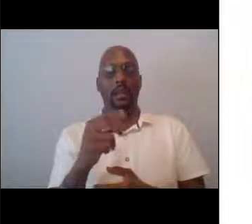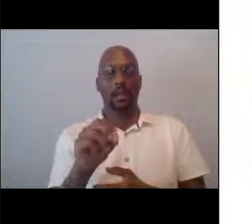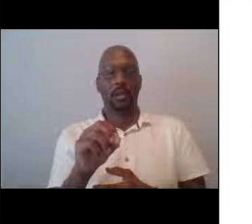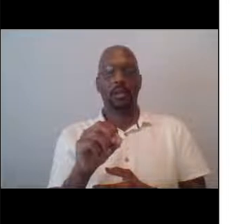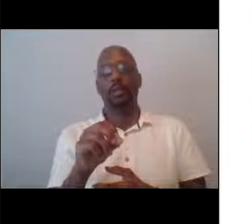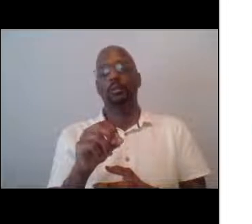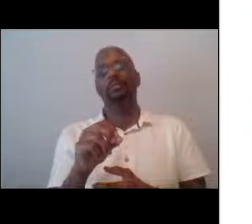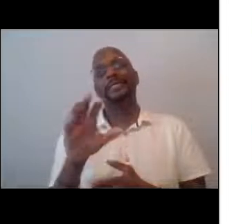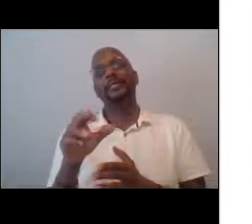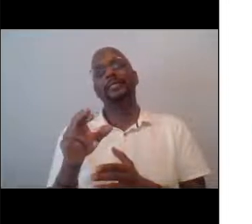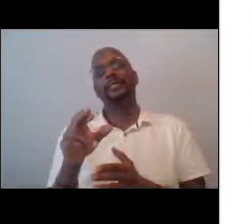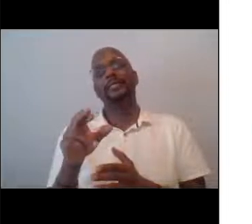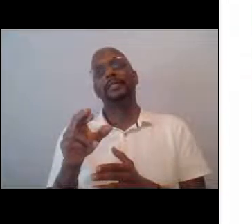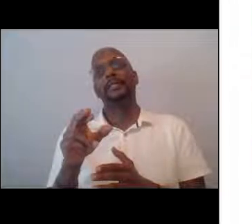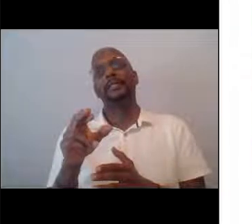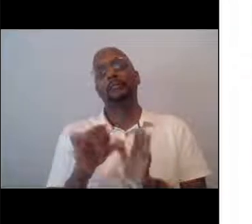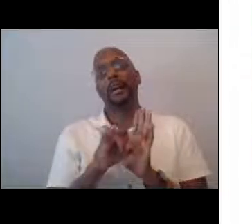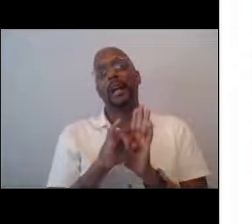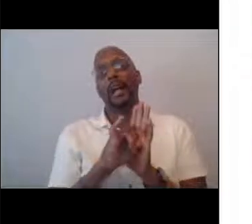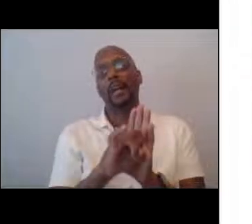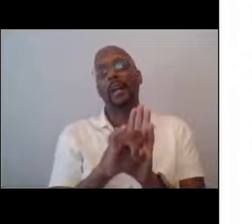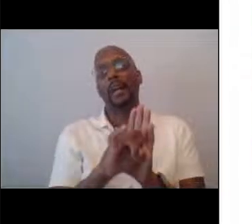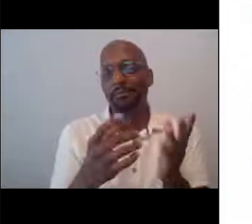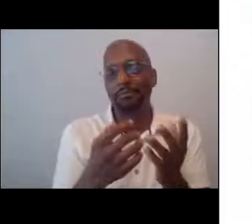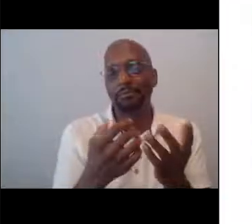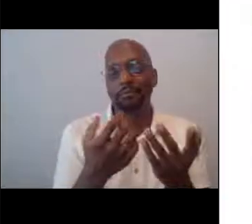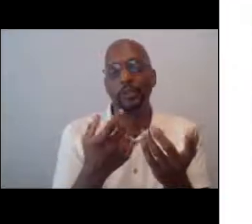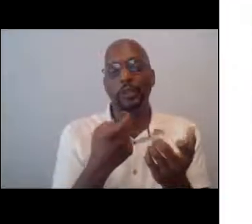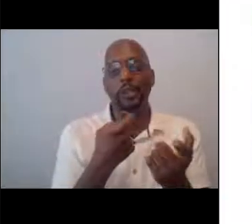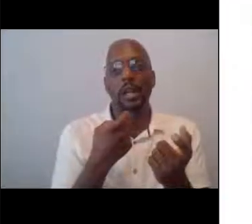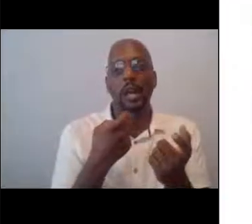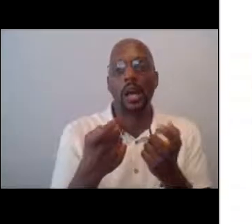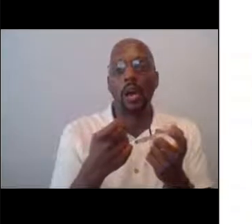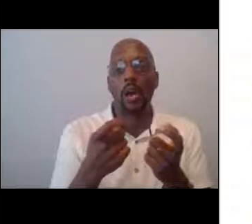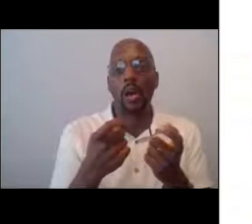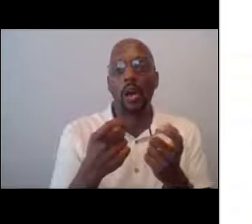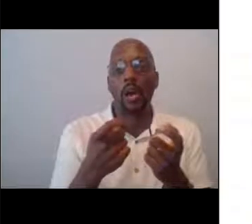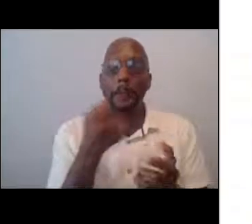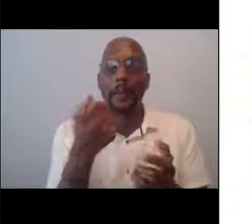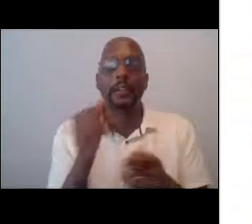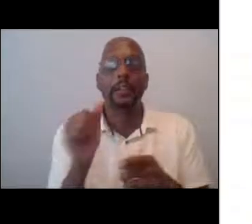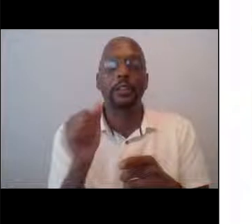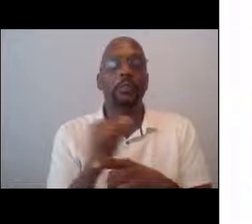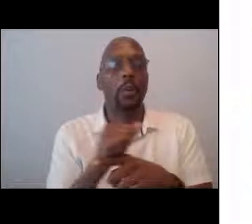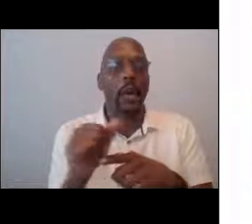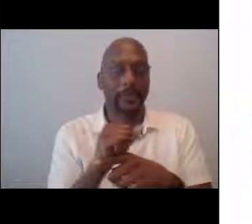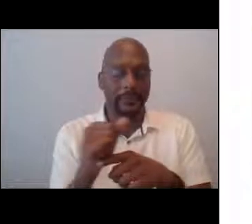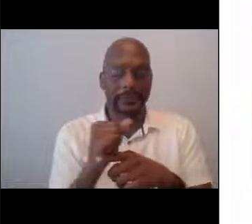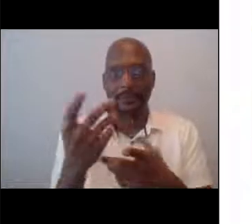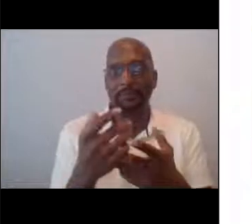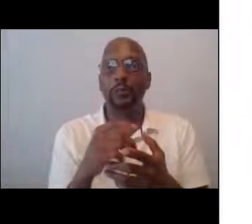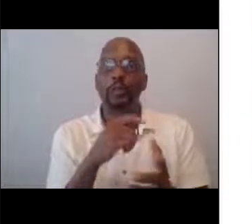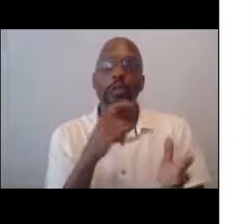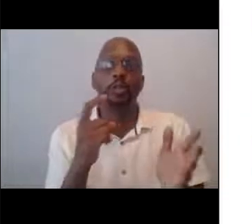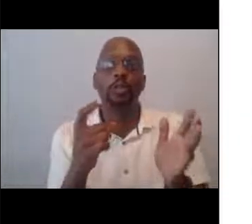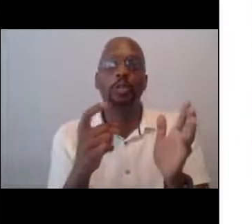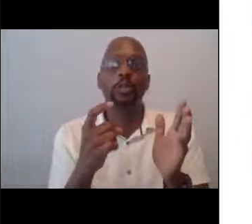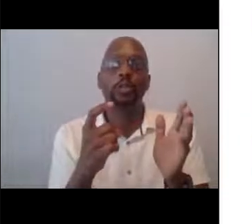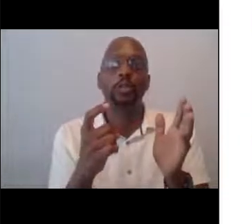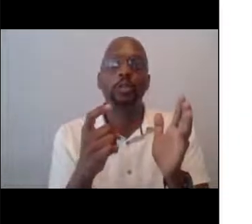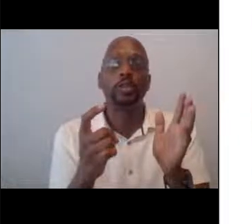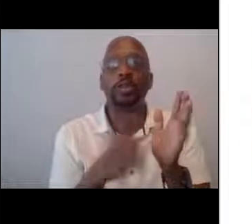Skills Awards competition to facilitate the sharing of best practices, recognizing outstanding communication efforts from